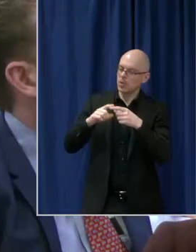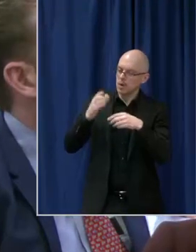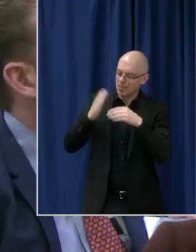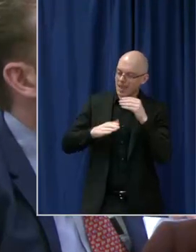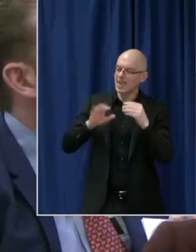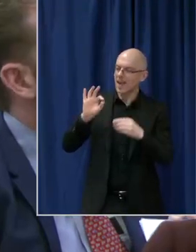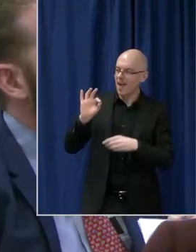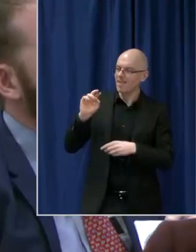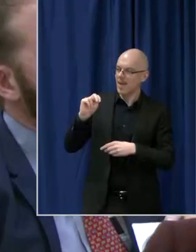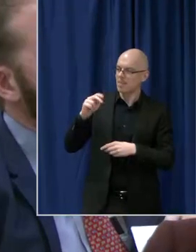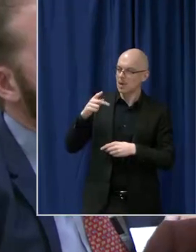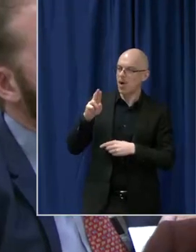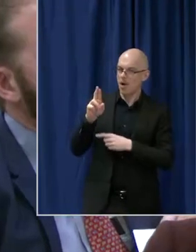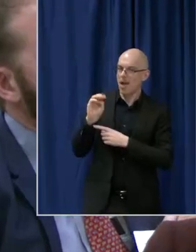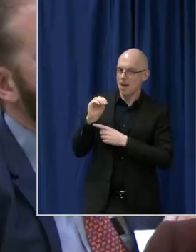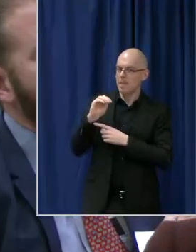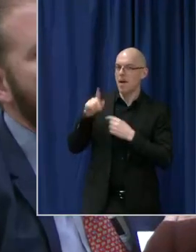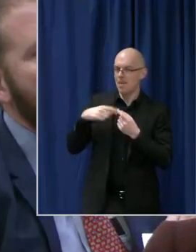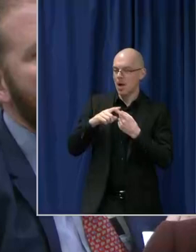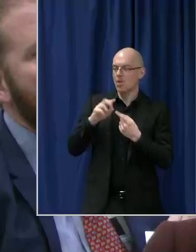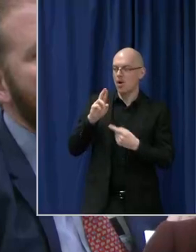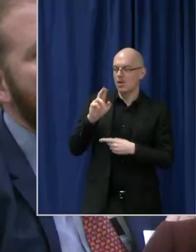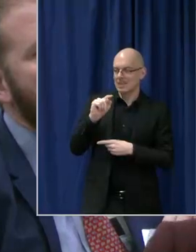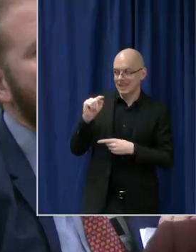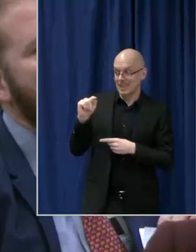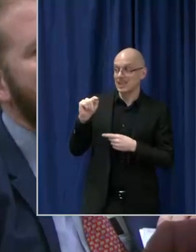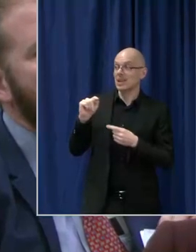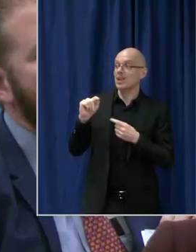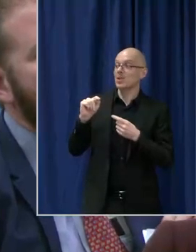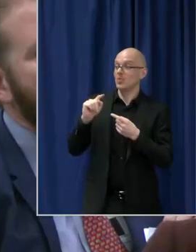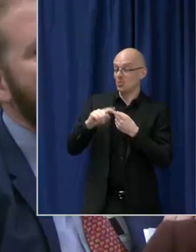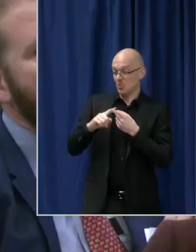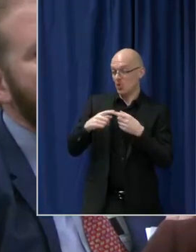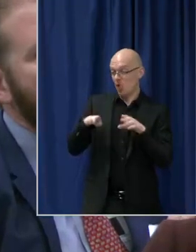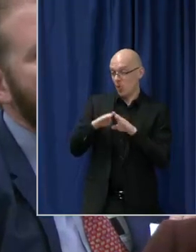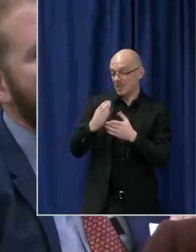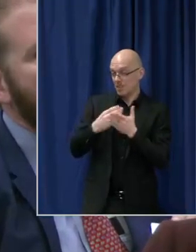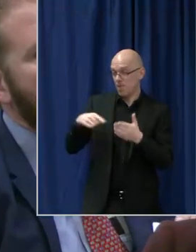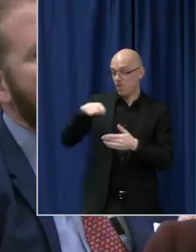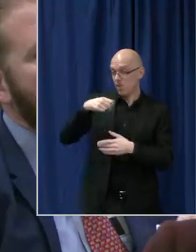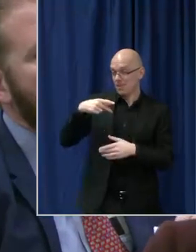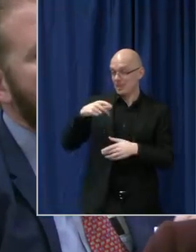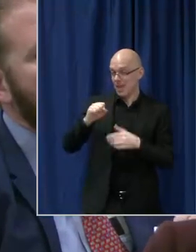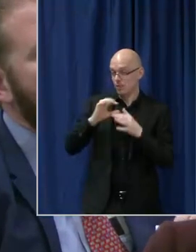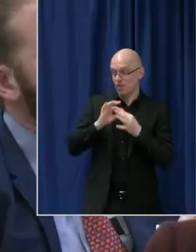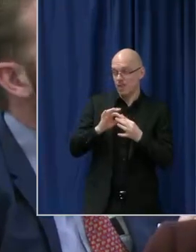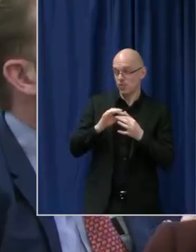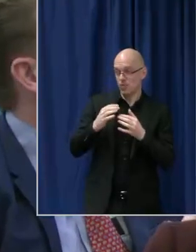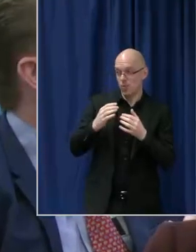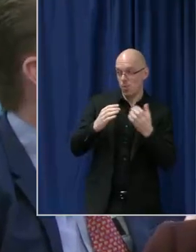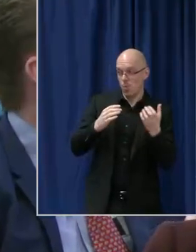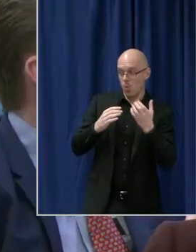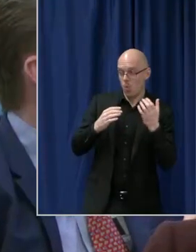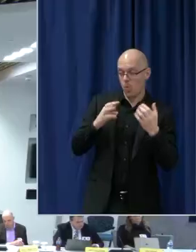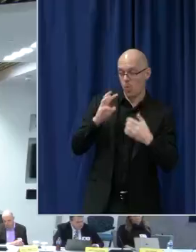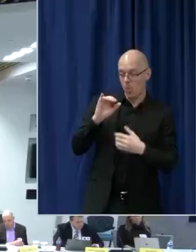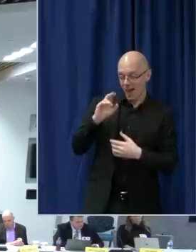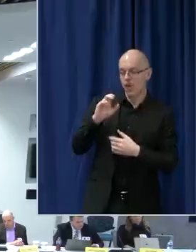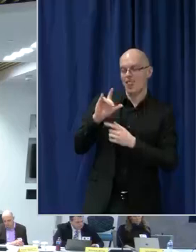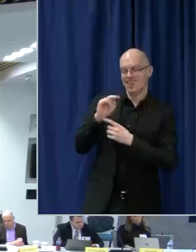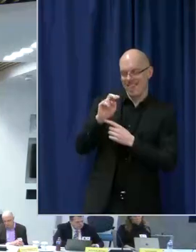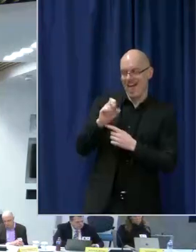the further notice of proposed rulemaking on real-time text to close some of those gaps for wireline. I realize it's a hard question,